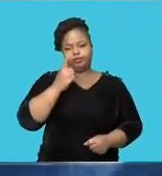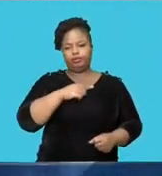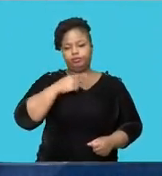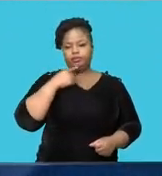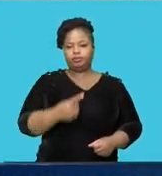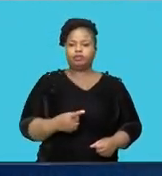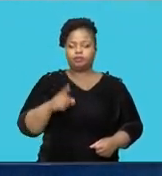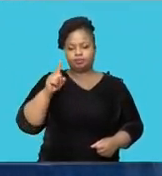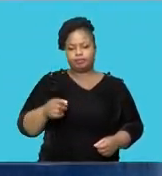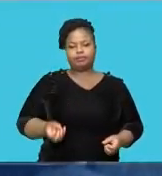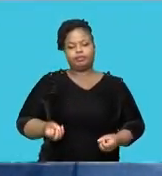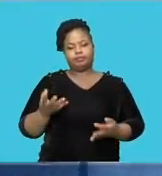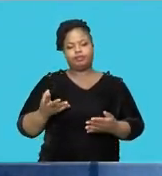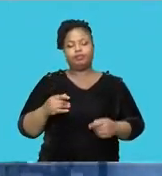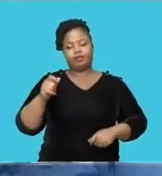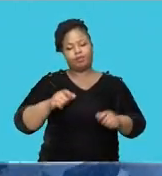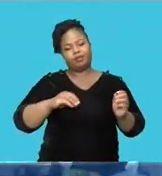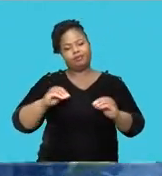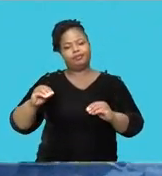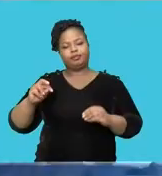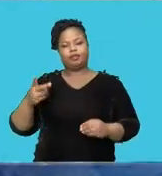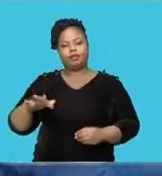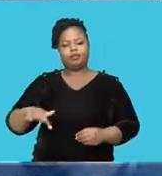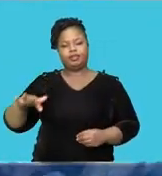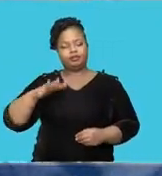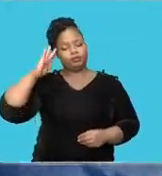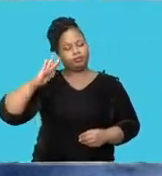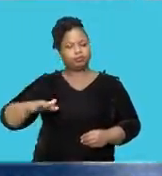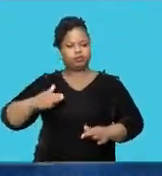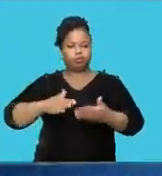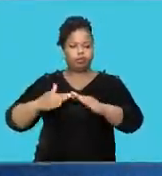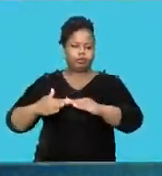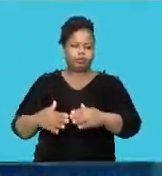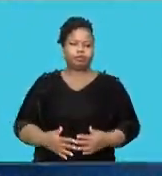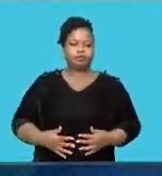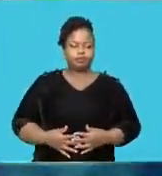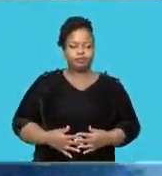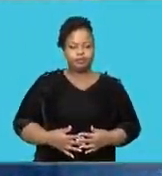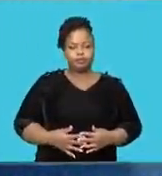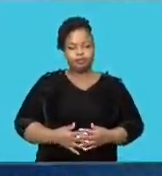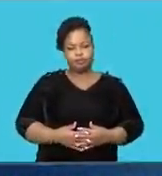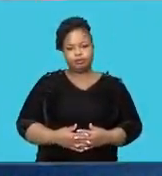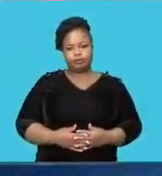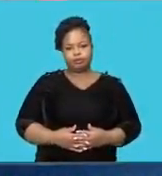ka matlole go fumaneleng baagi bodulo. Ditabeng tsa Soweto TV ke Mannin Moroloke le Hillbrow.